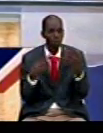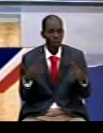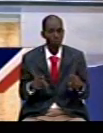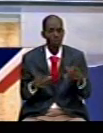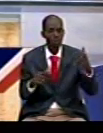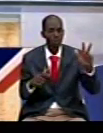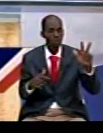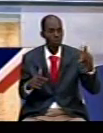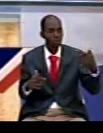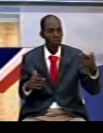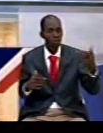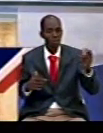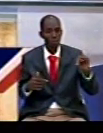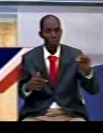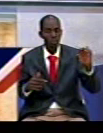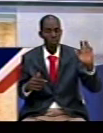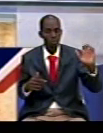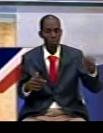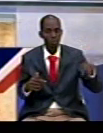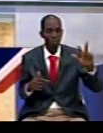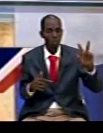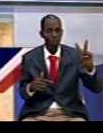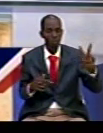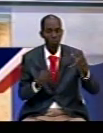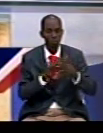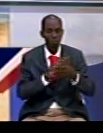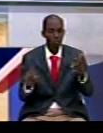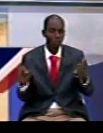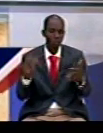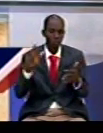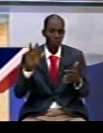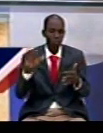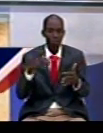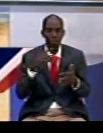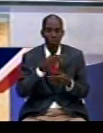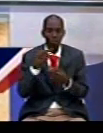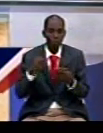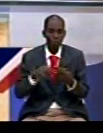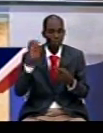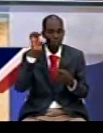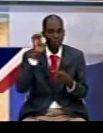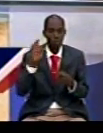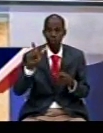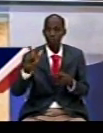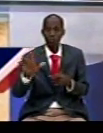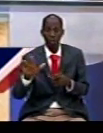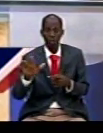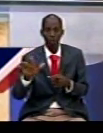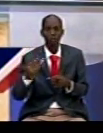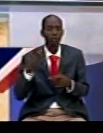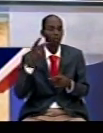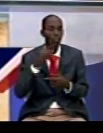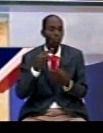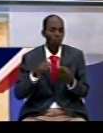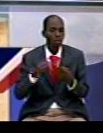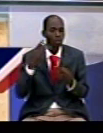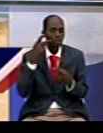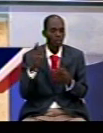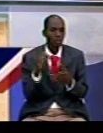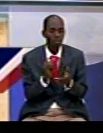and when he saw that he prevailed not against him, he, the